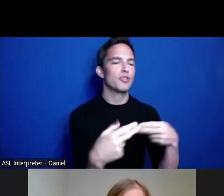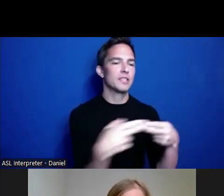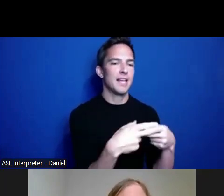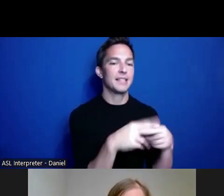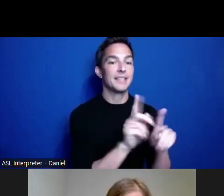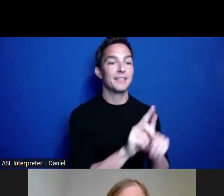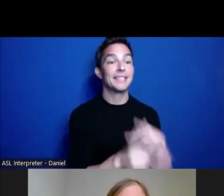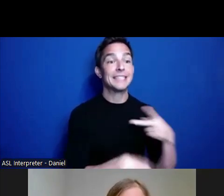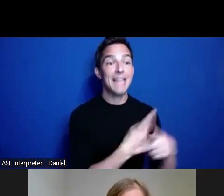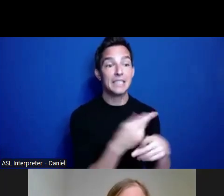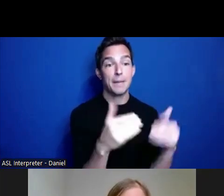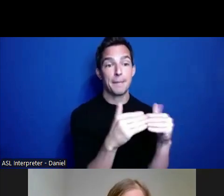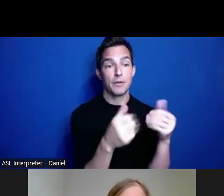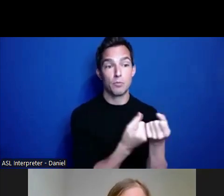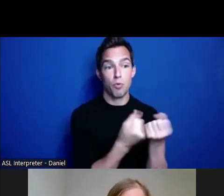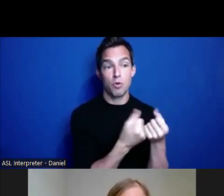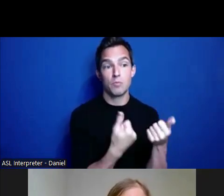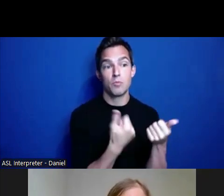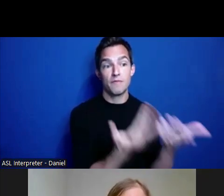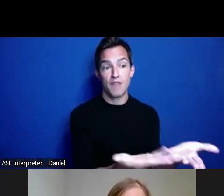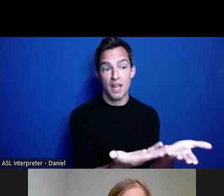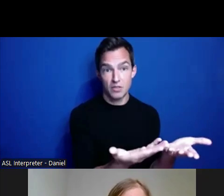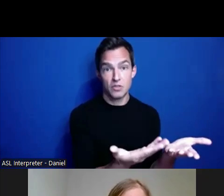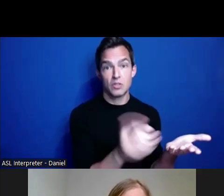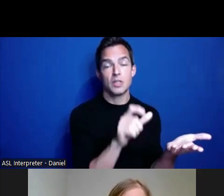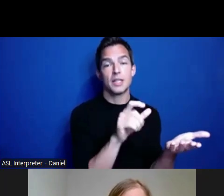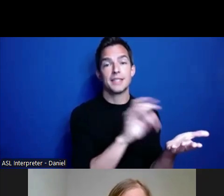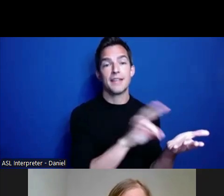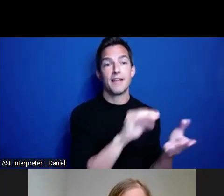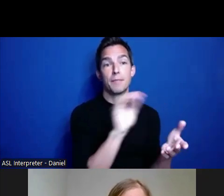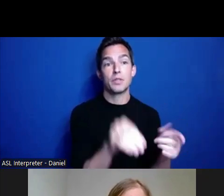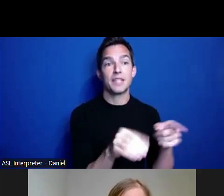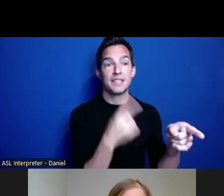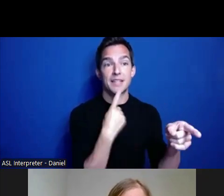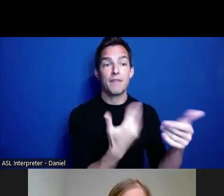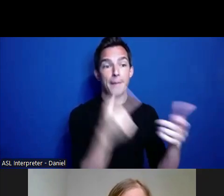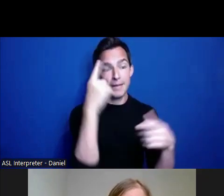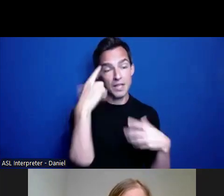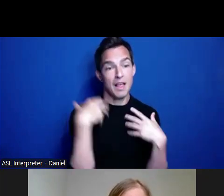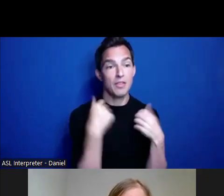peer support providers that responded, and 77% are providing mental health peer